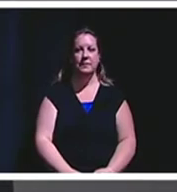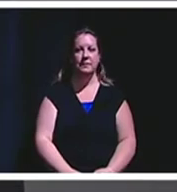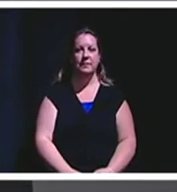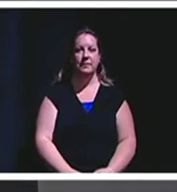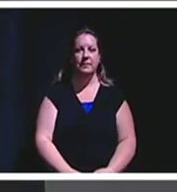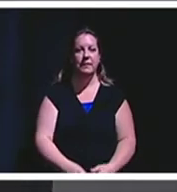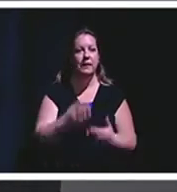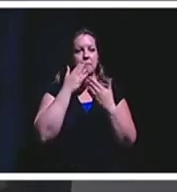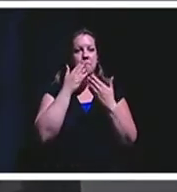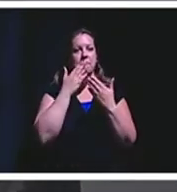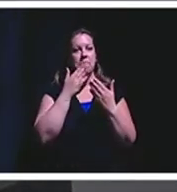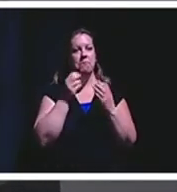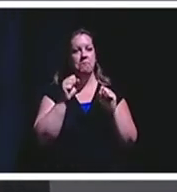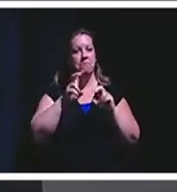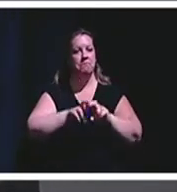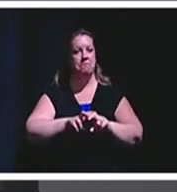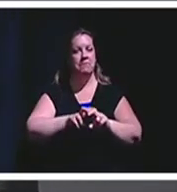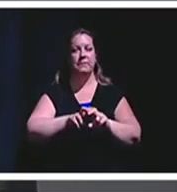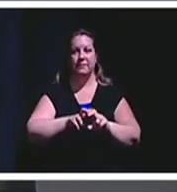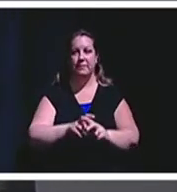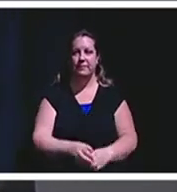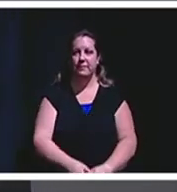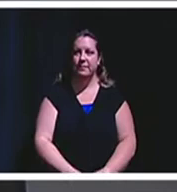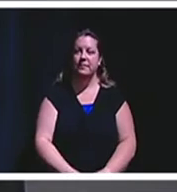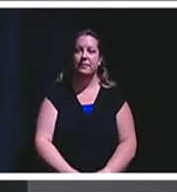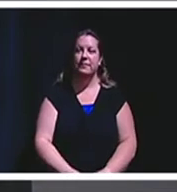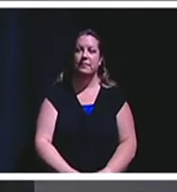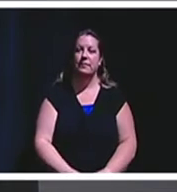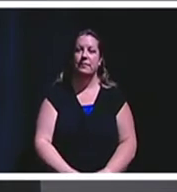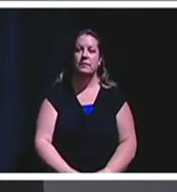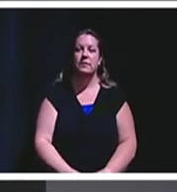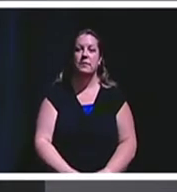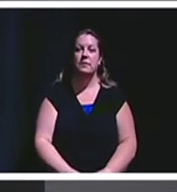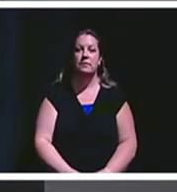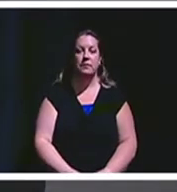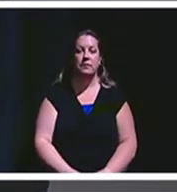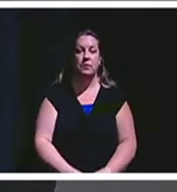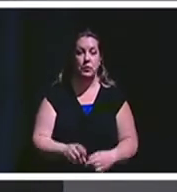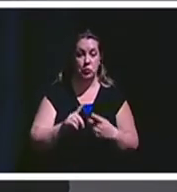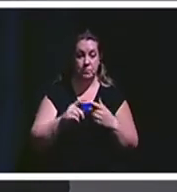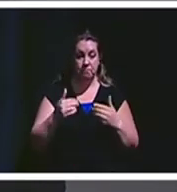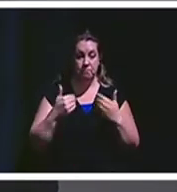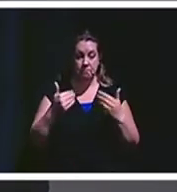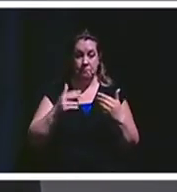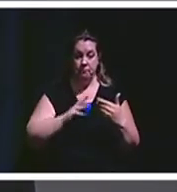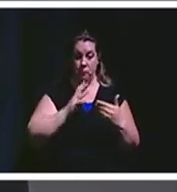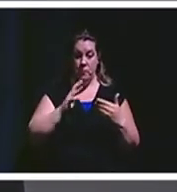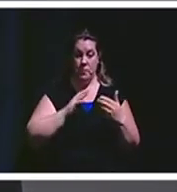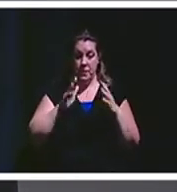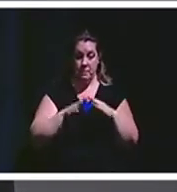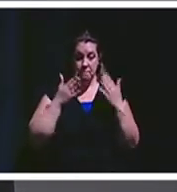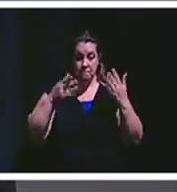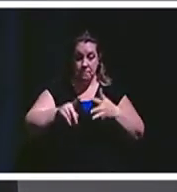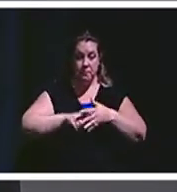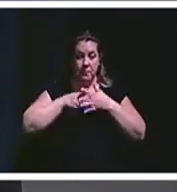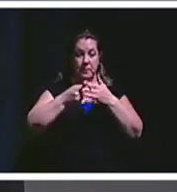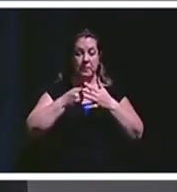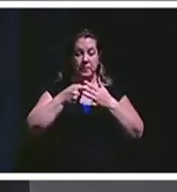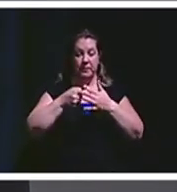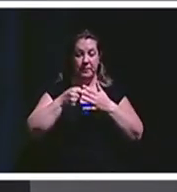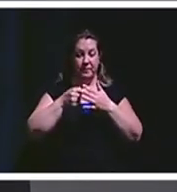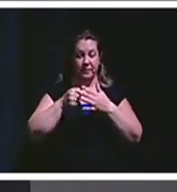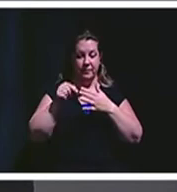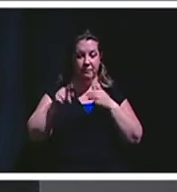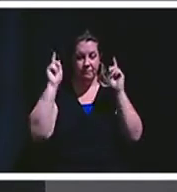Thank you. You may now be seated. To formally open these commencement exercises, I am privileged to